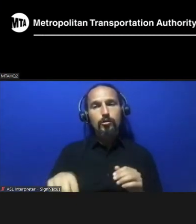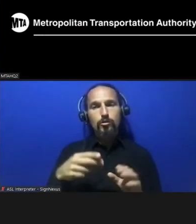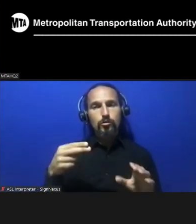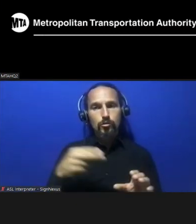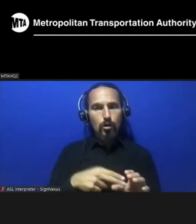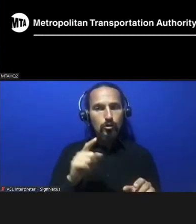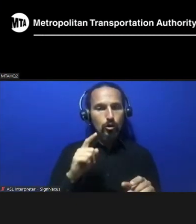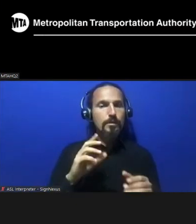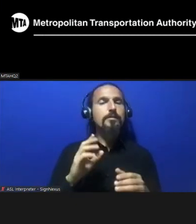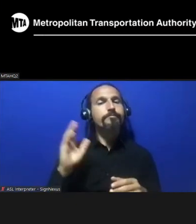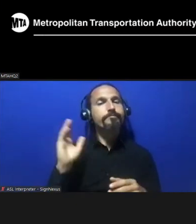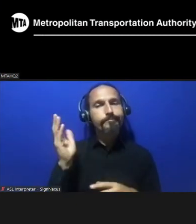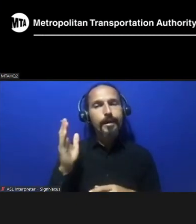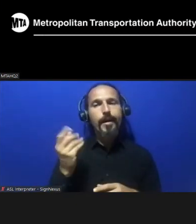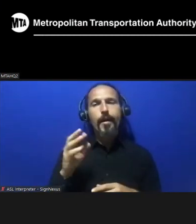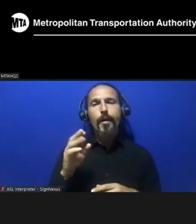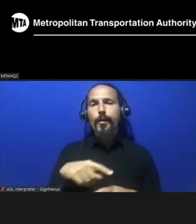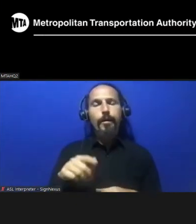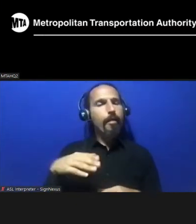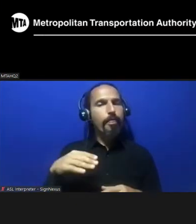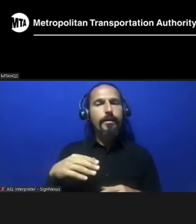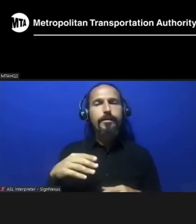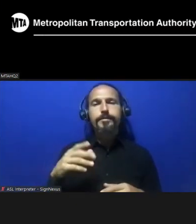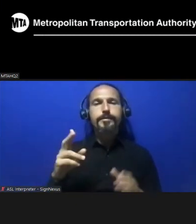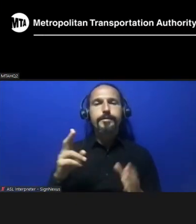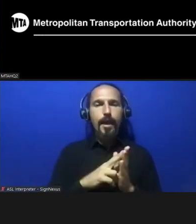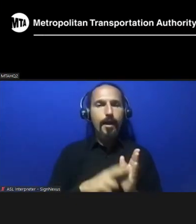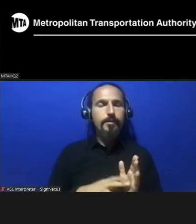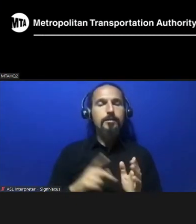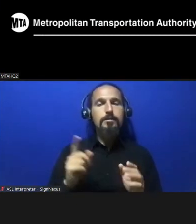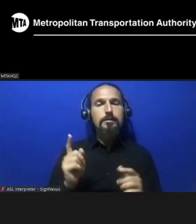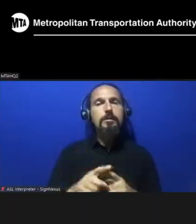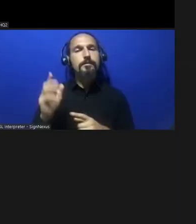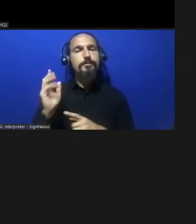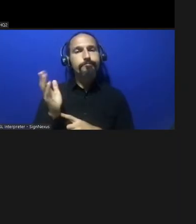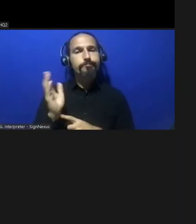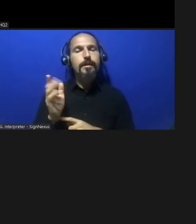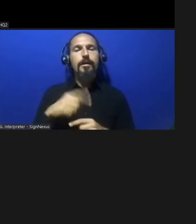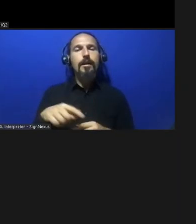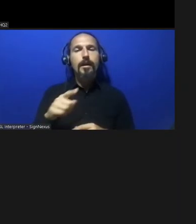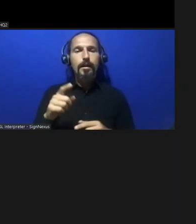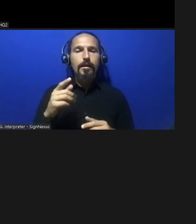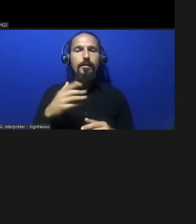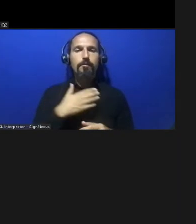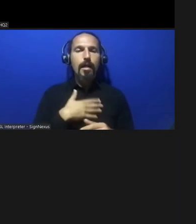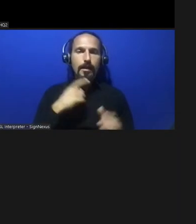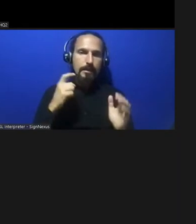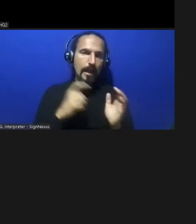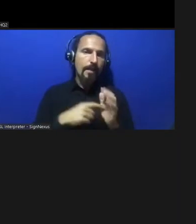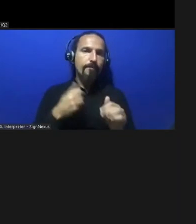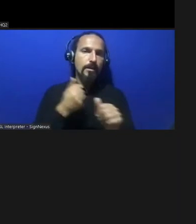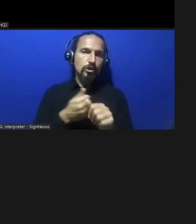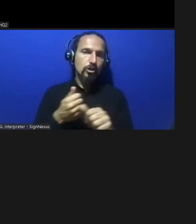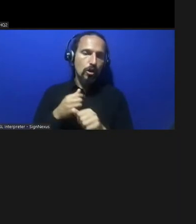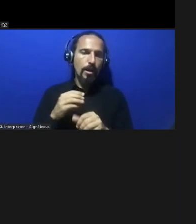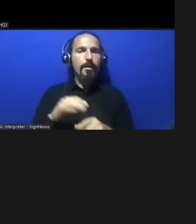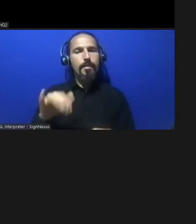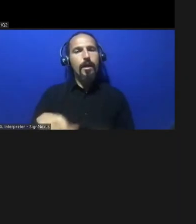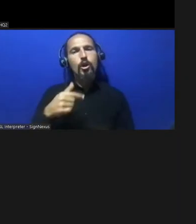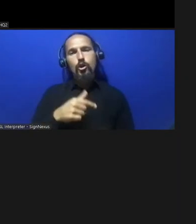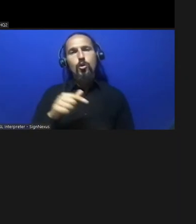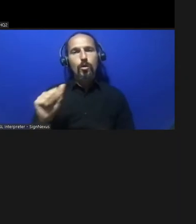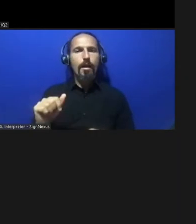speak or if you did not sign up to speak but would like to speak please identify identify yourself in the q a